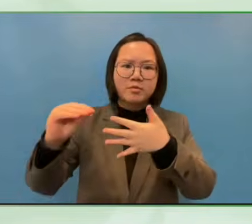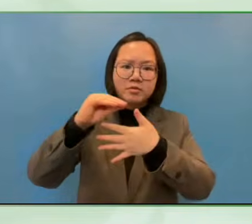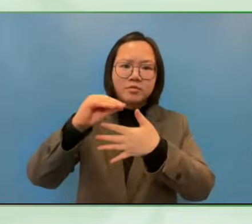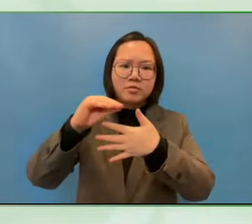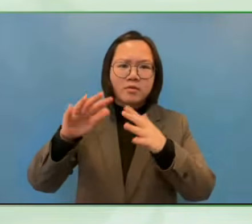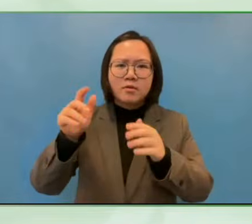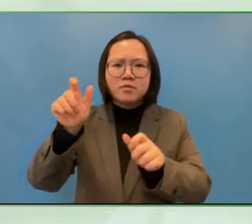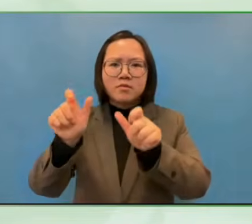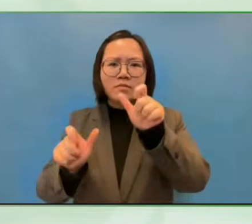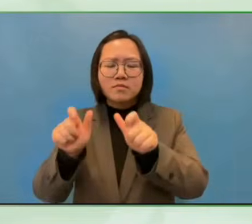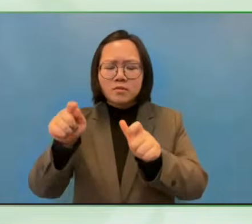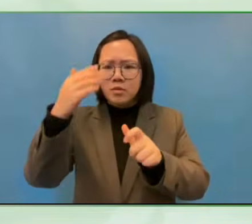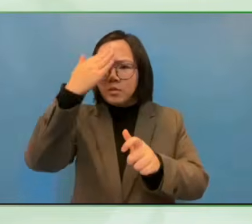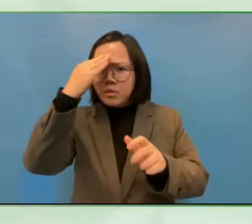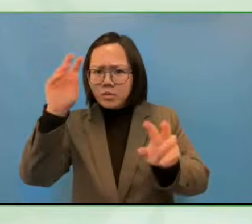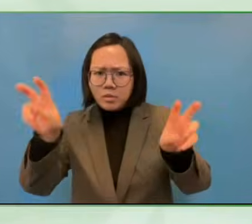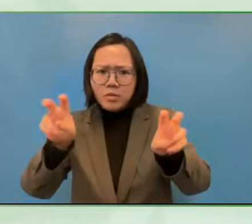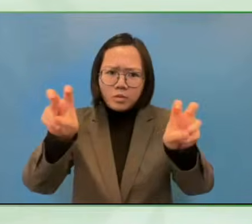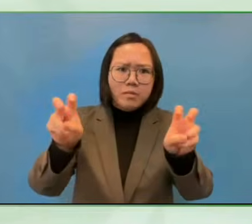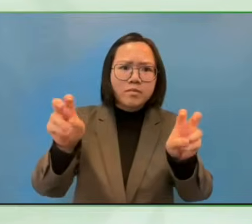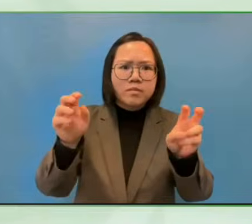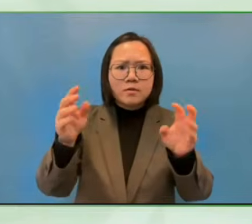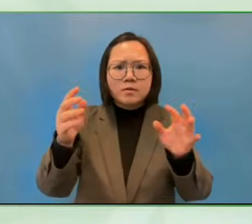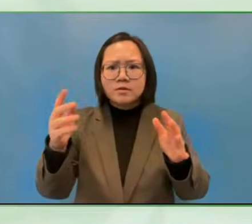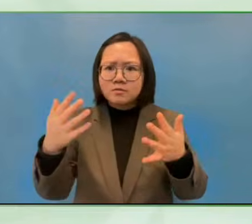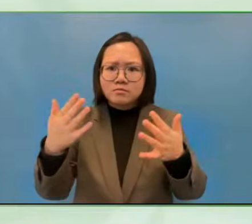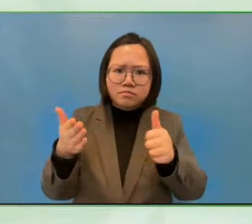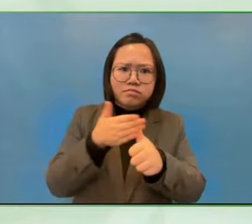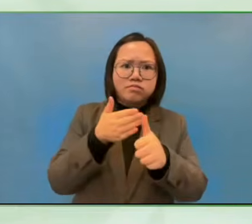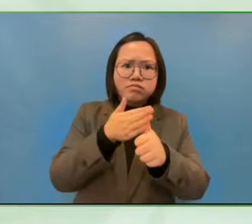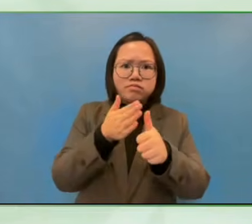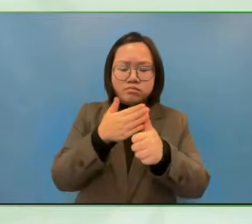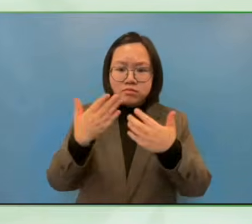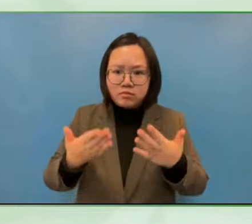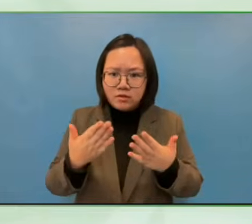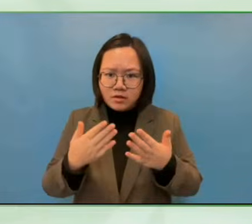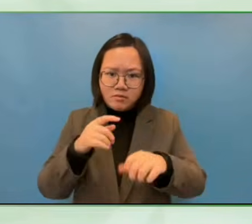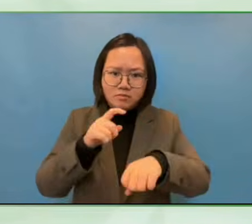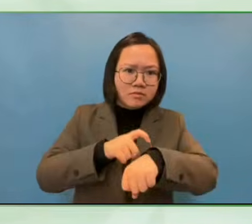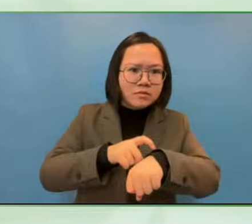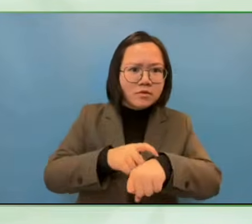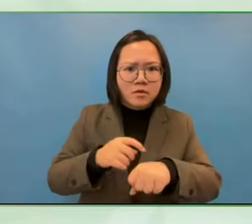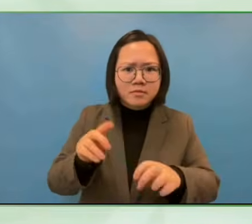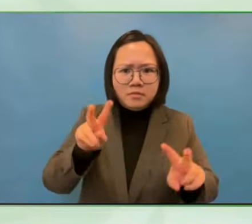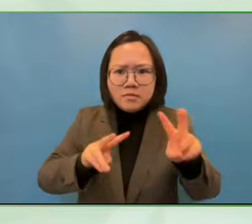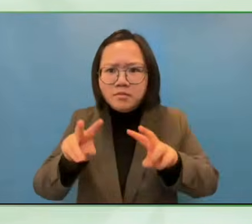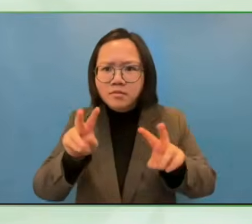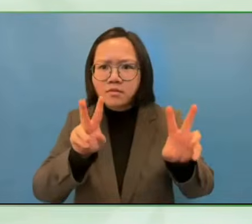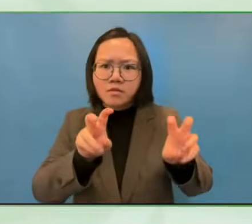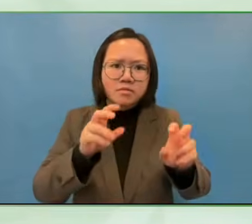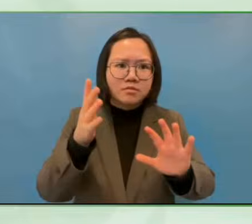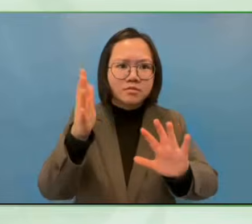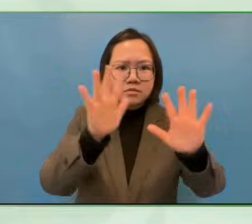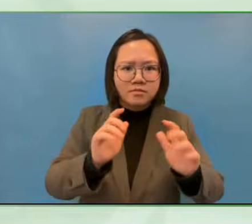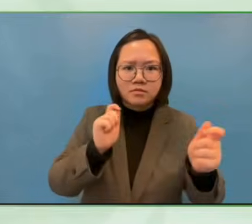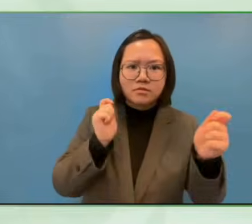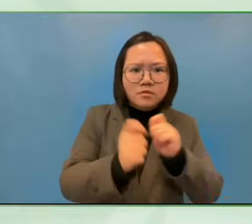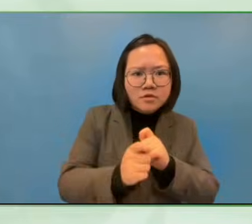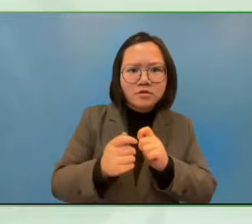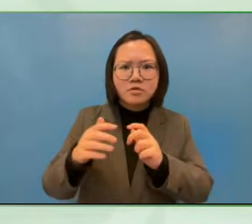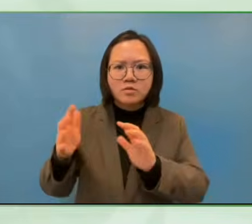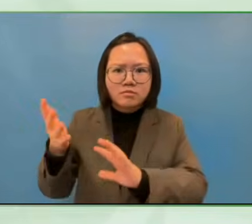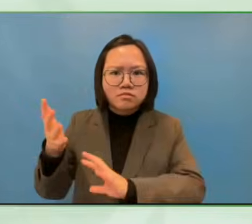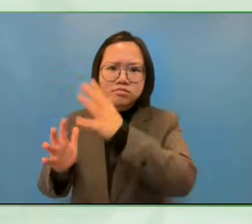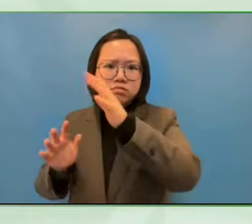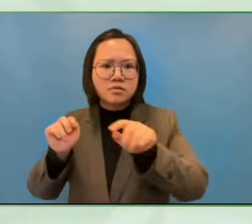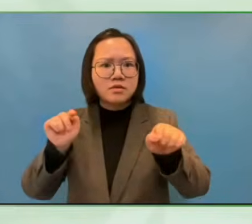what the differential impacts are on these communities. And that's why I'm so very excited by the work of the Zero Project, of course,